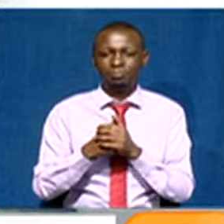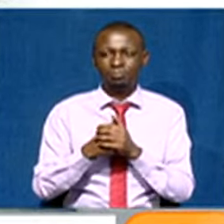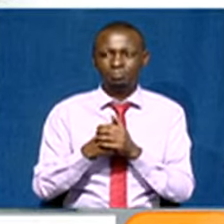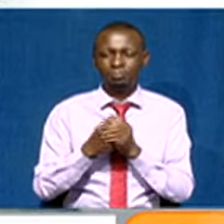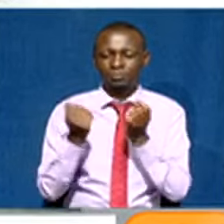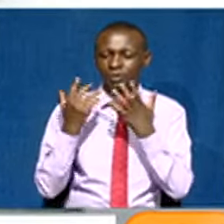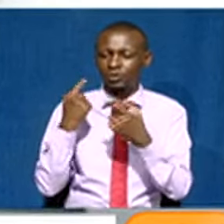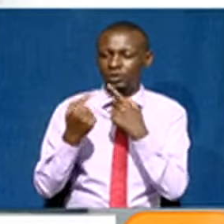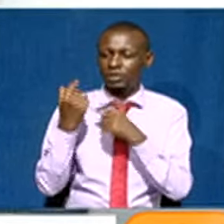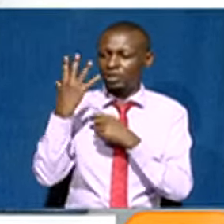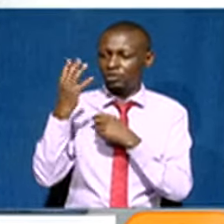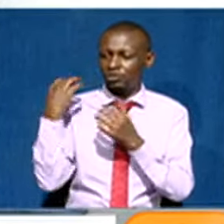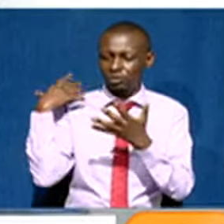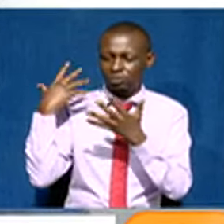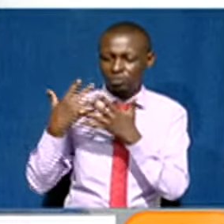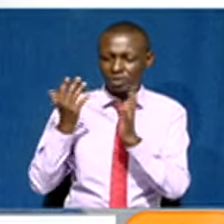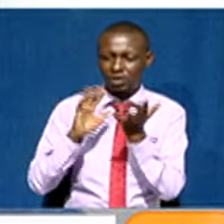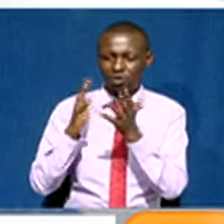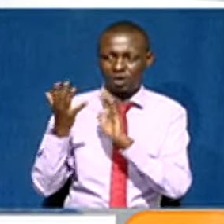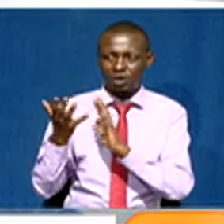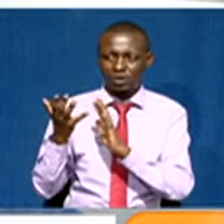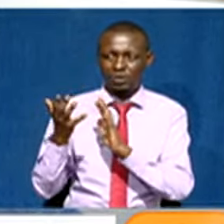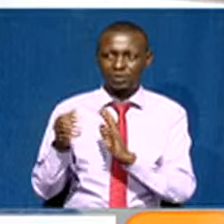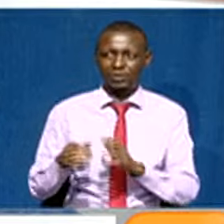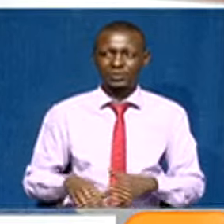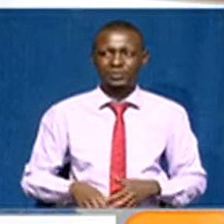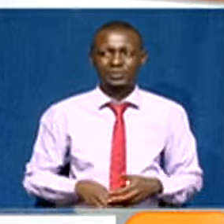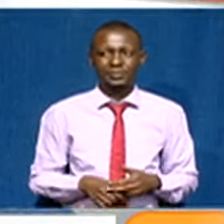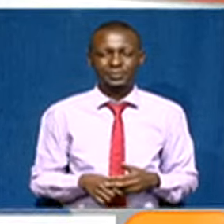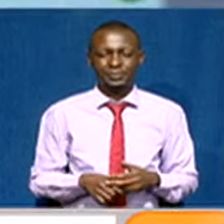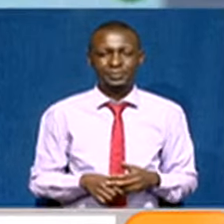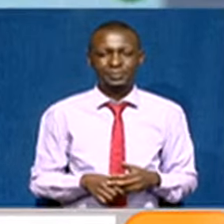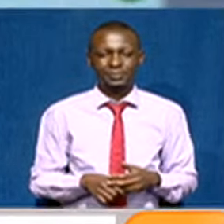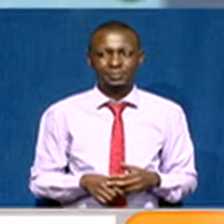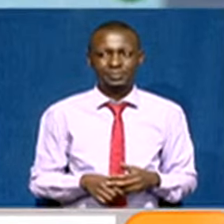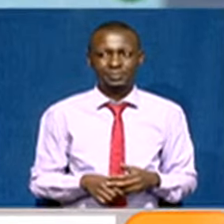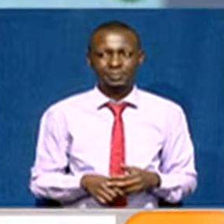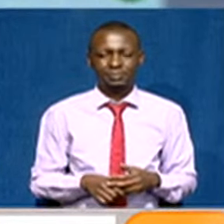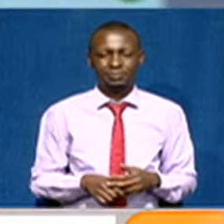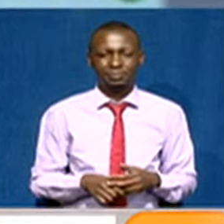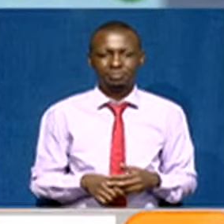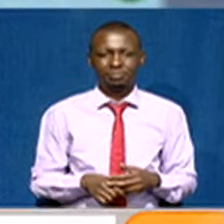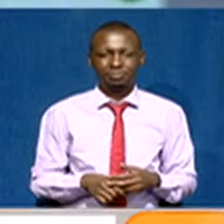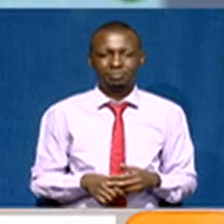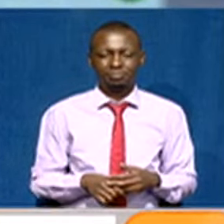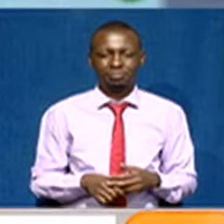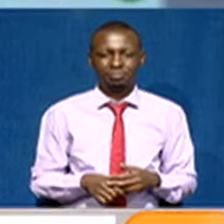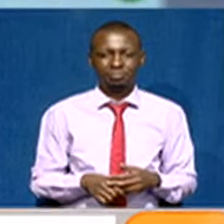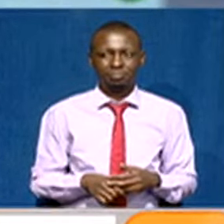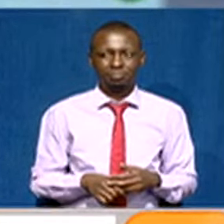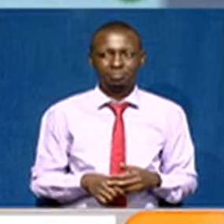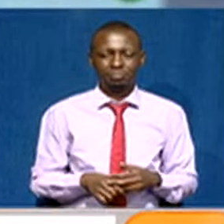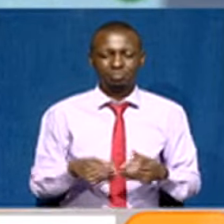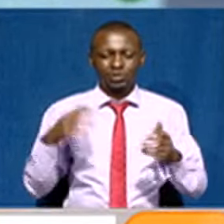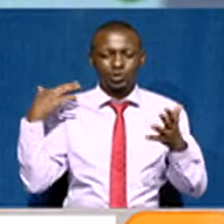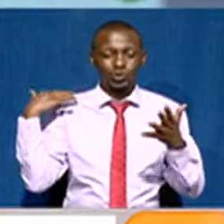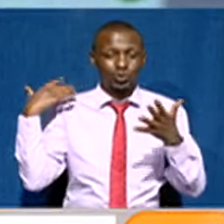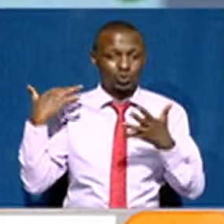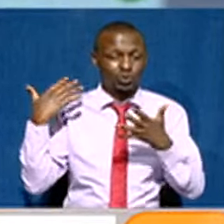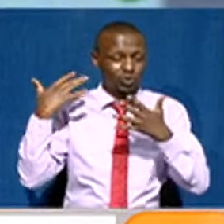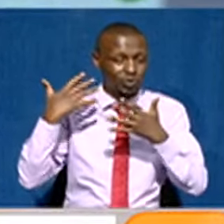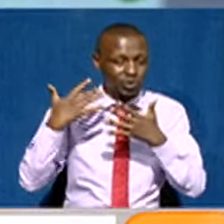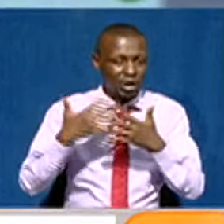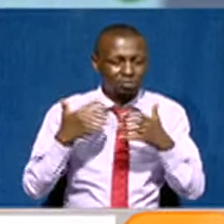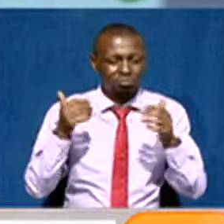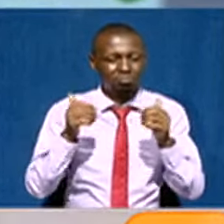the 50-year journey so far. Right. Yeah, it has been a journey, as you rightfully said.